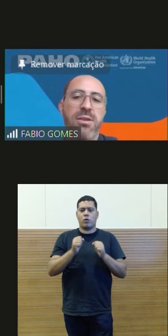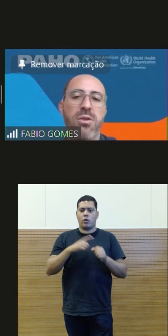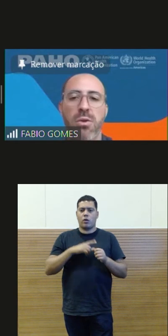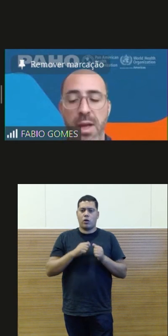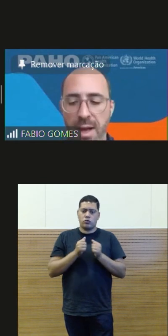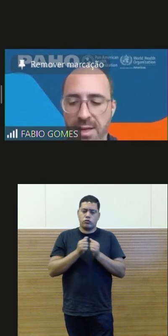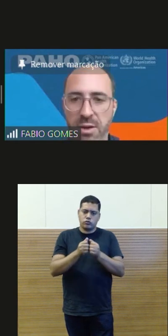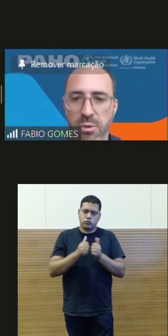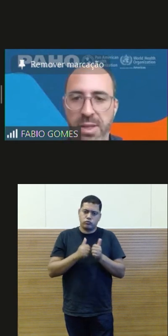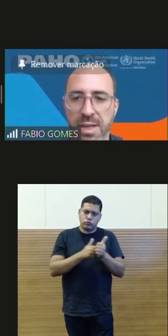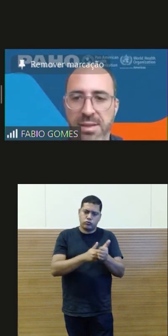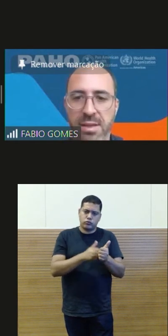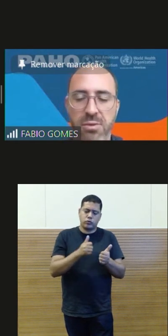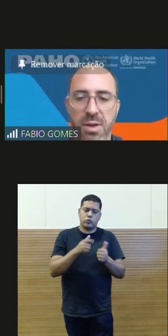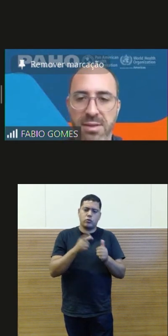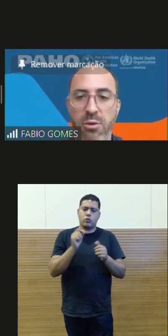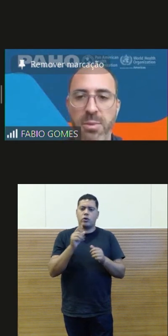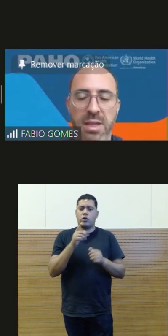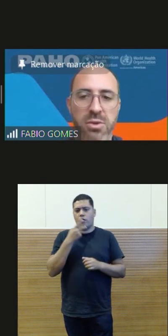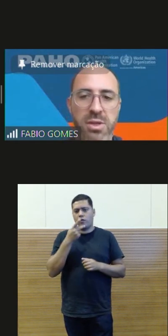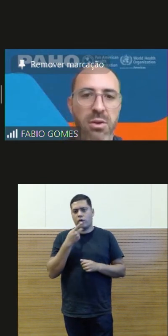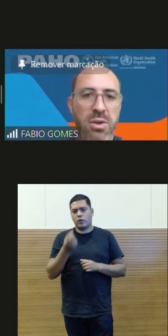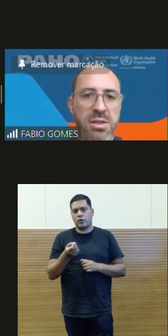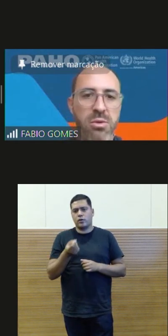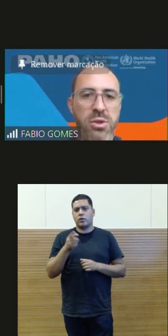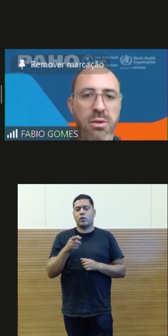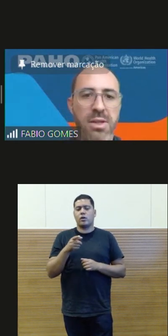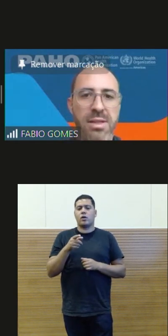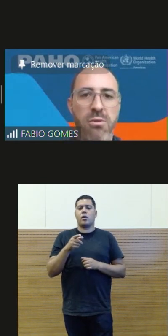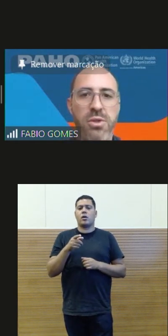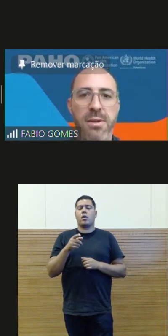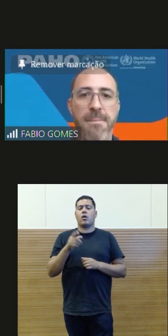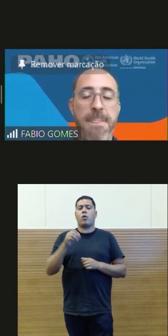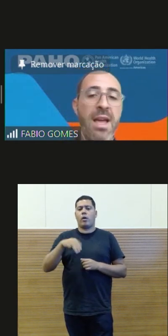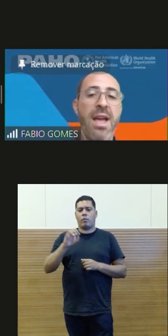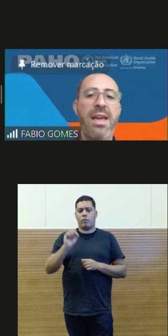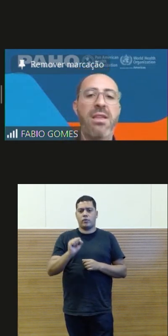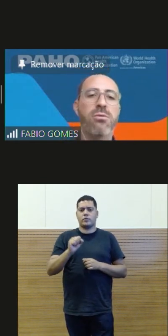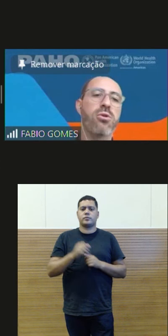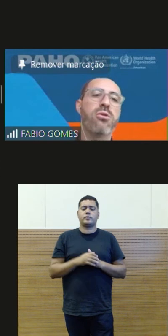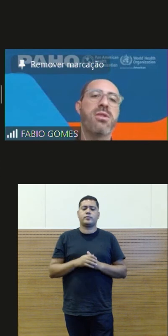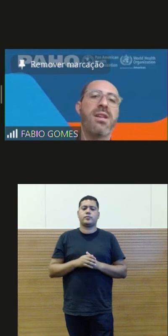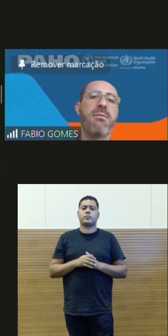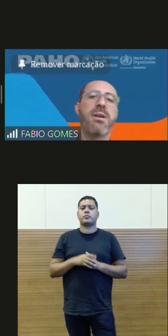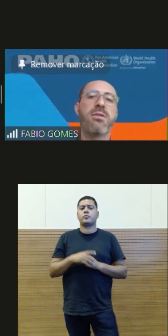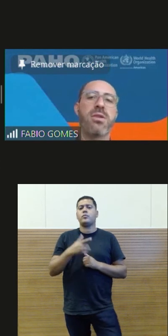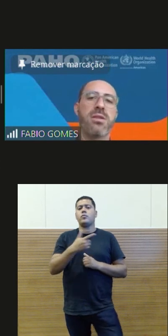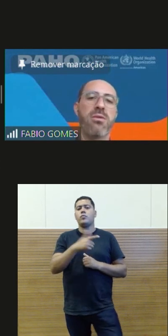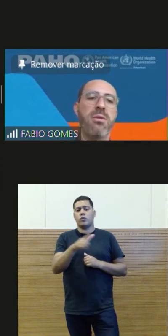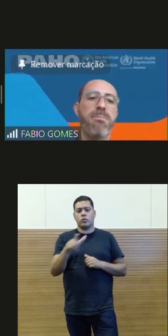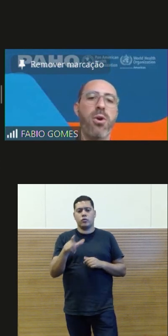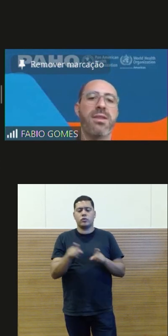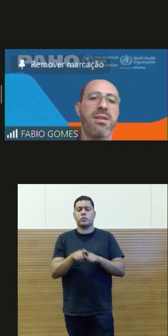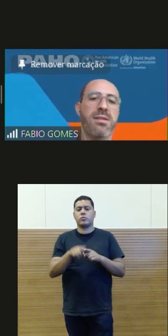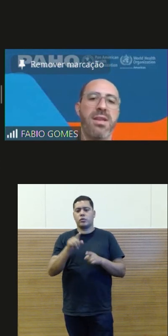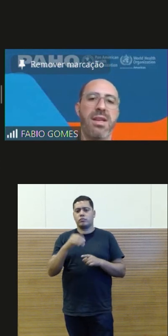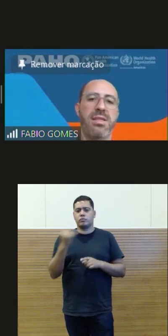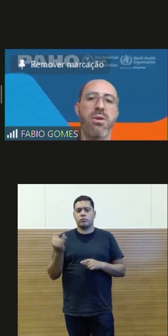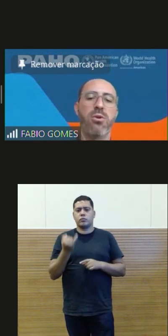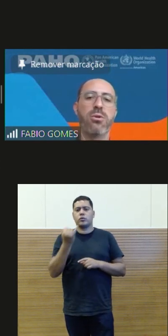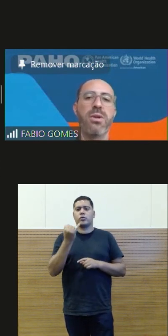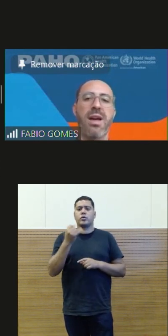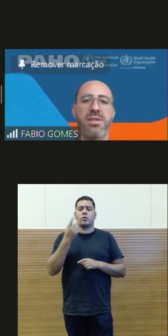and that this change in diet and could adapt to the recommendations of the World